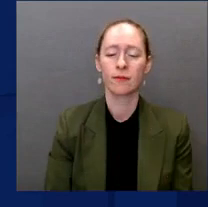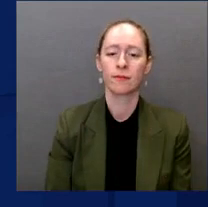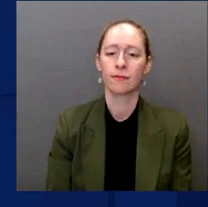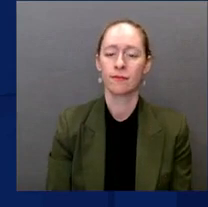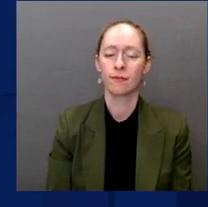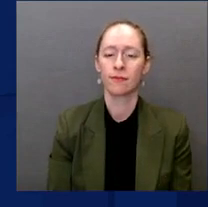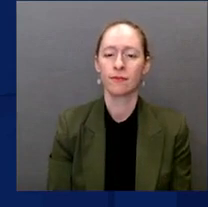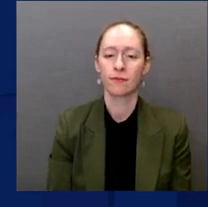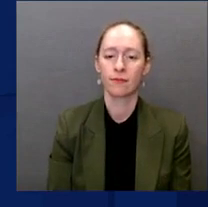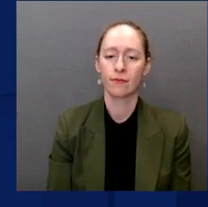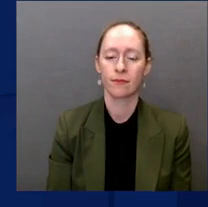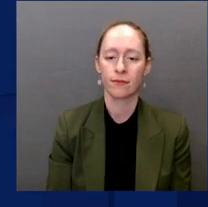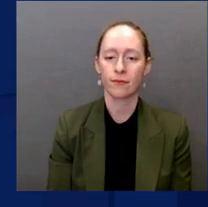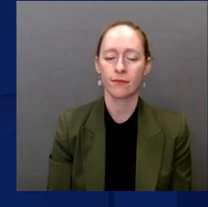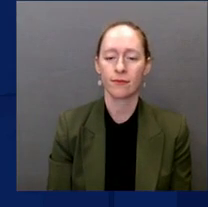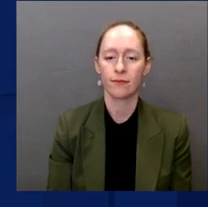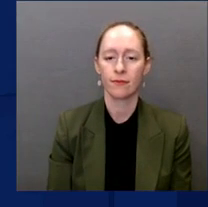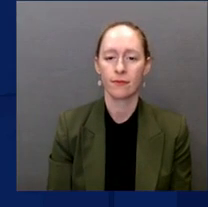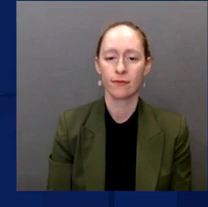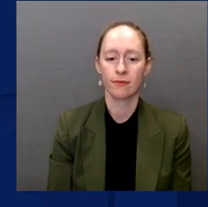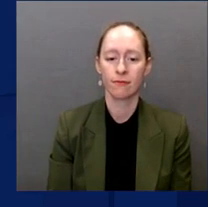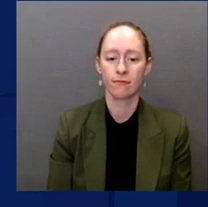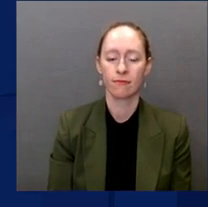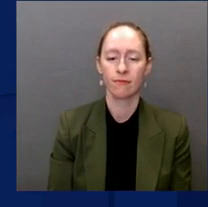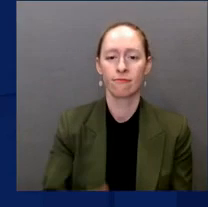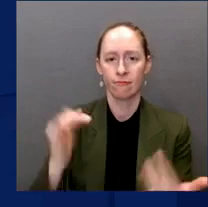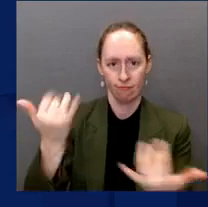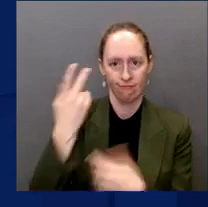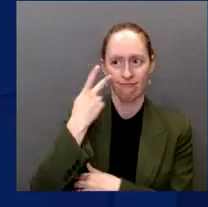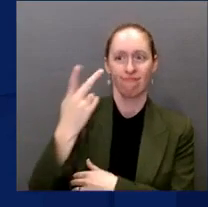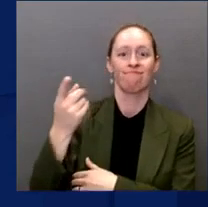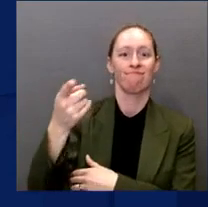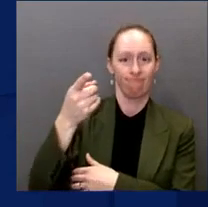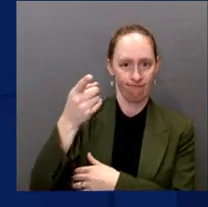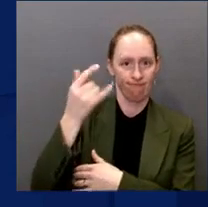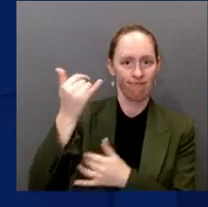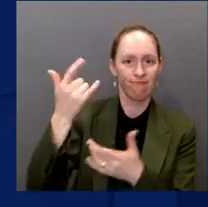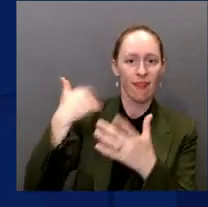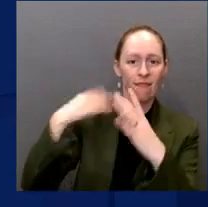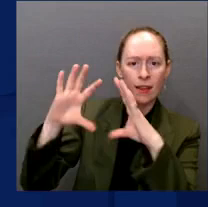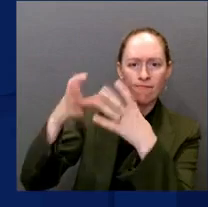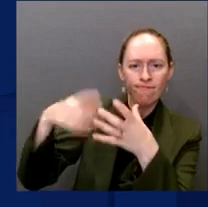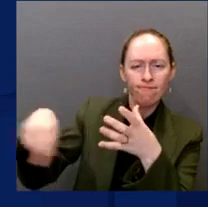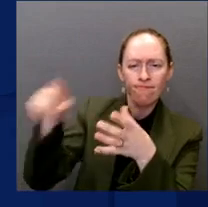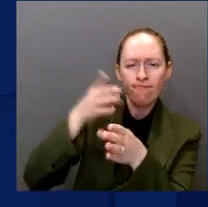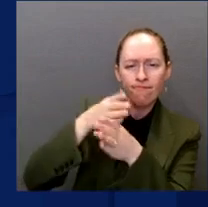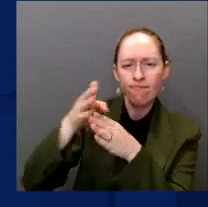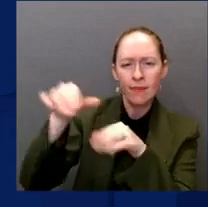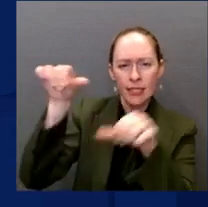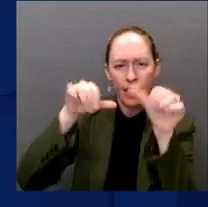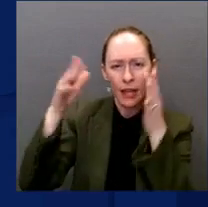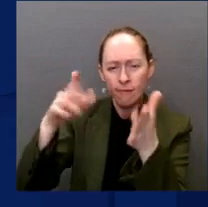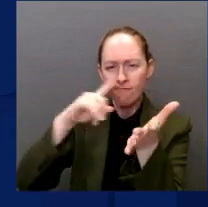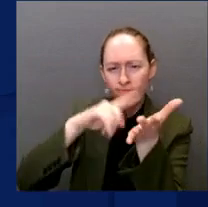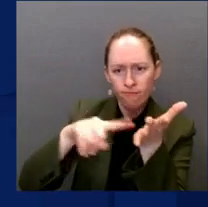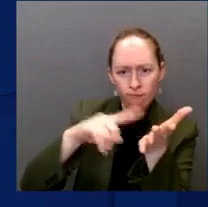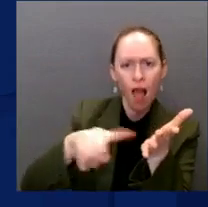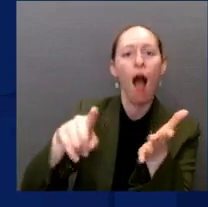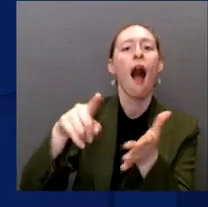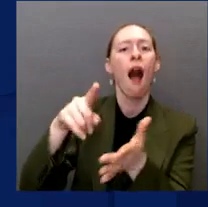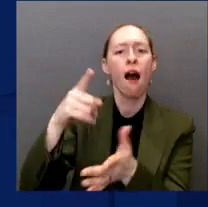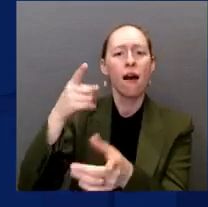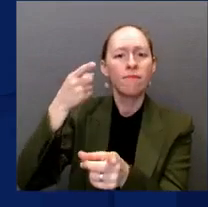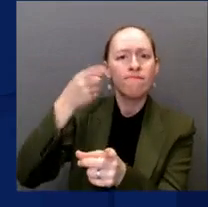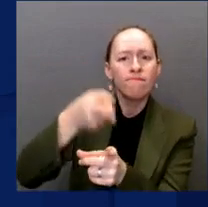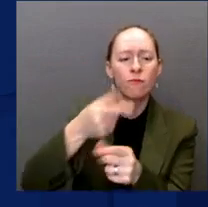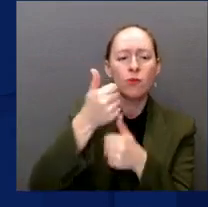as to the amounts and kinds of foods needed for maximum health and vigor. Yet every survey of nutrition, by whatever